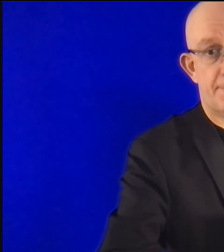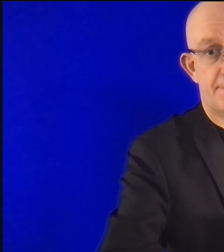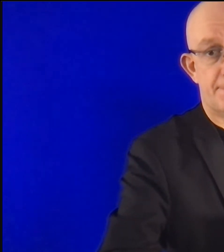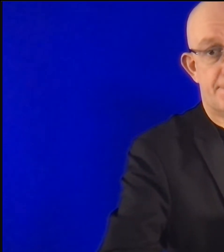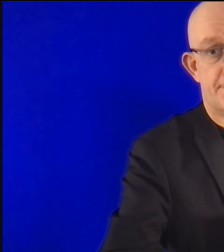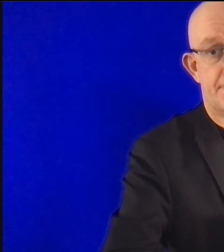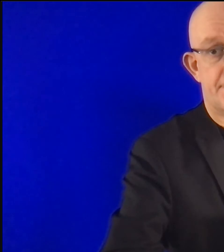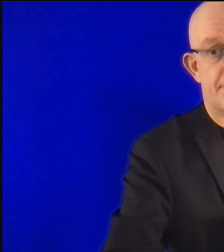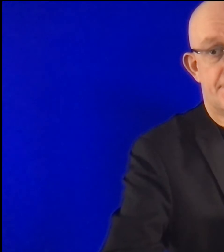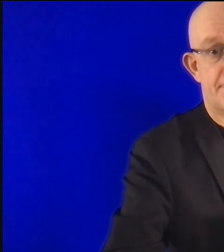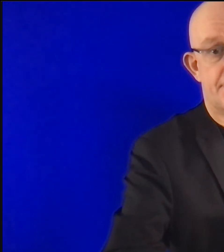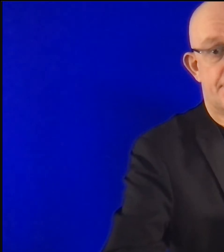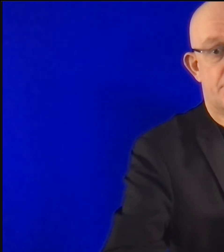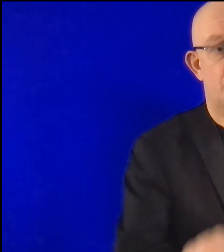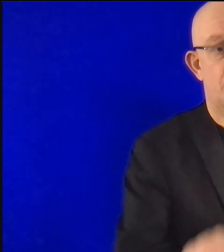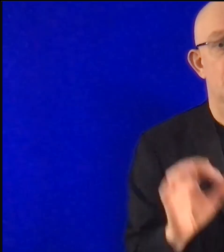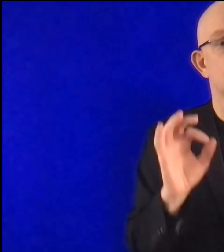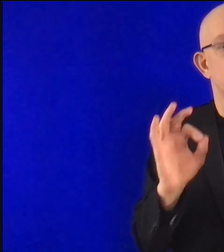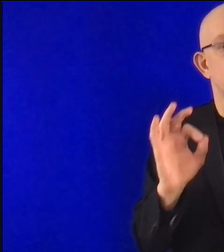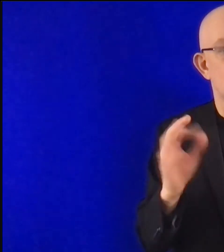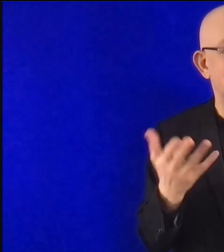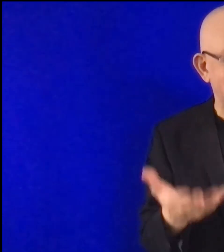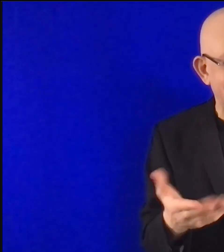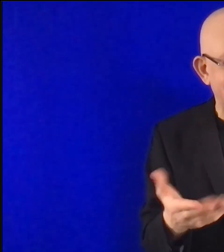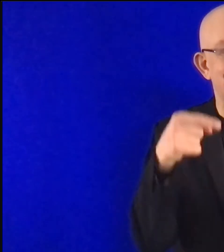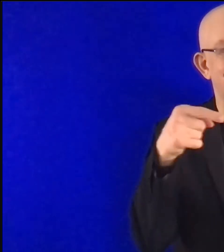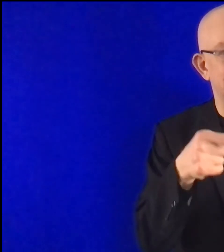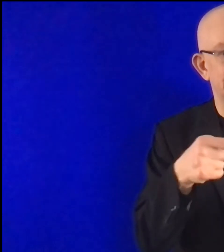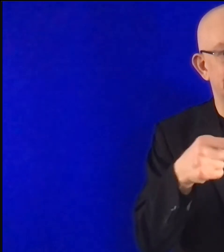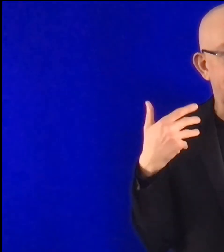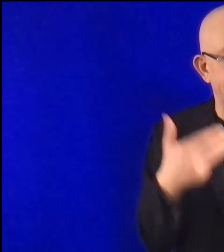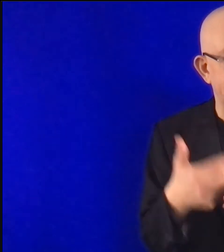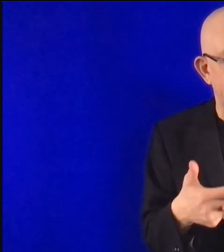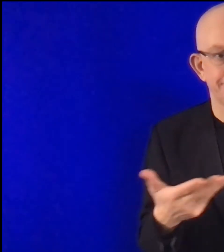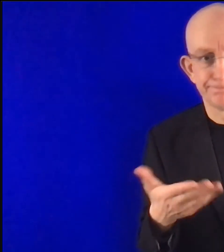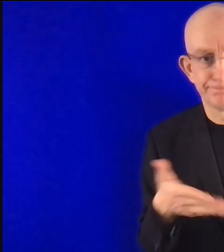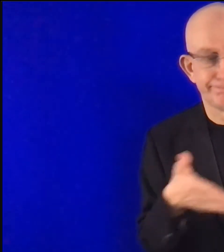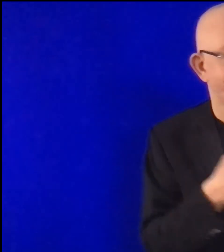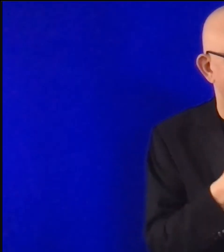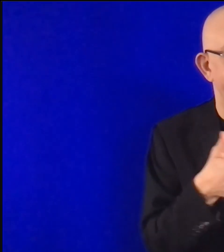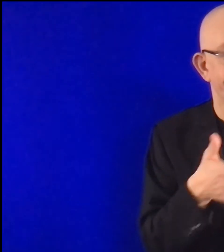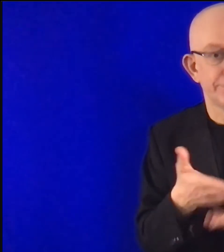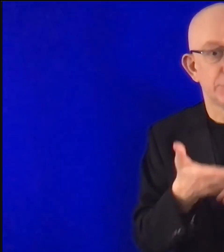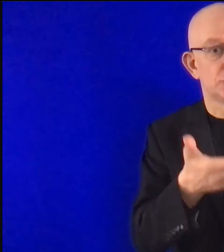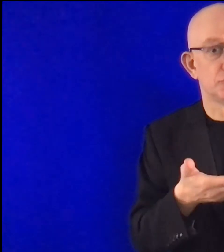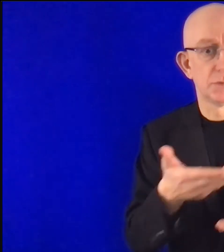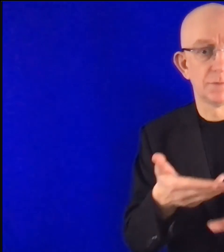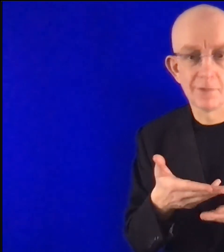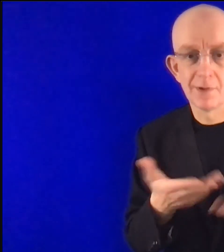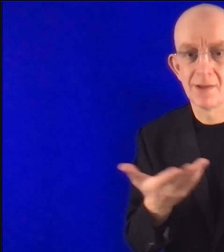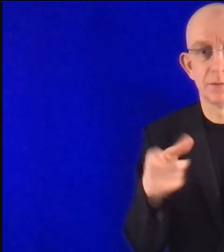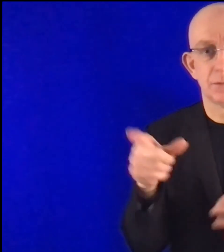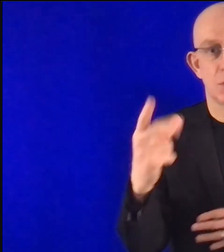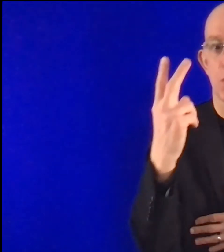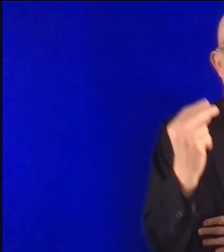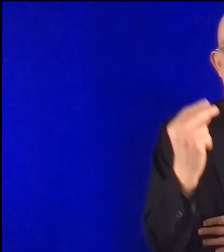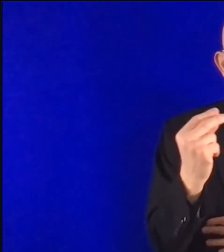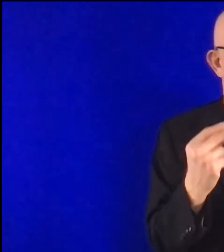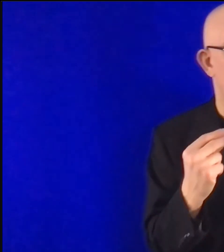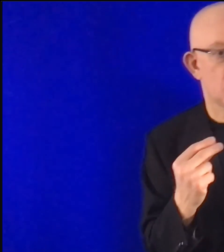there are again lack of specialized services like bladder bowel management or home-based catheterization service, bed